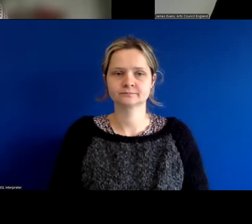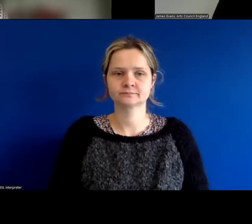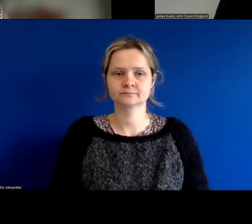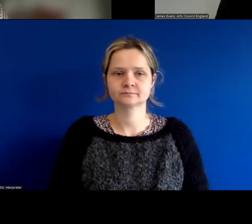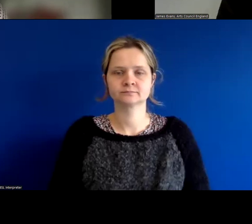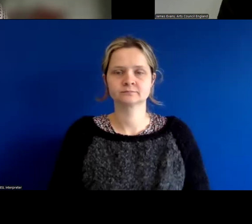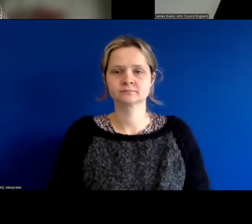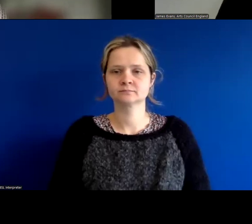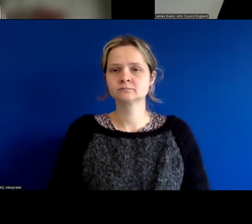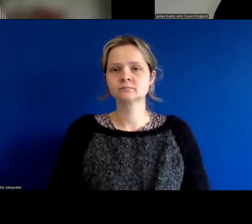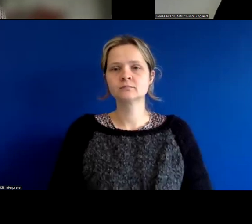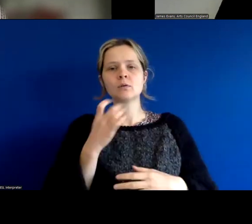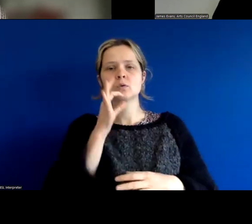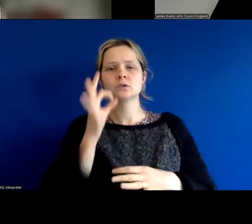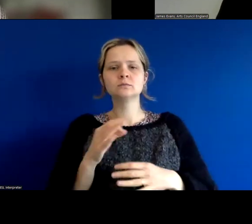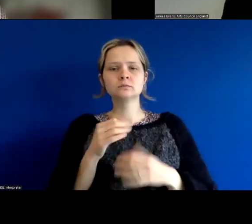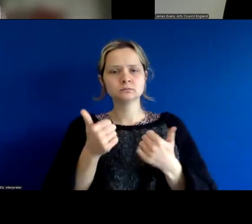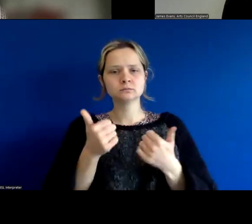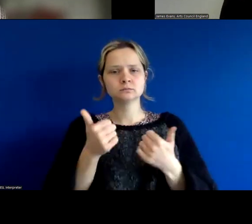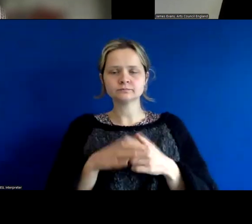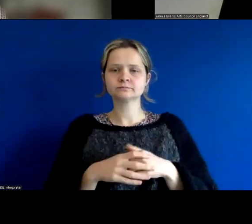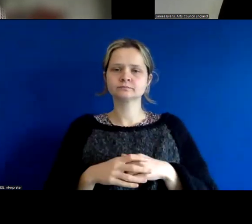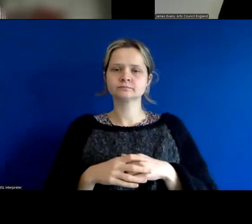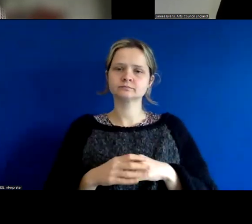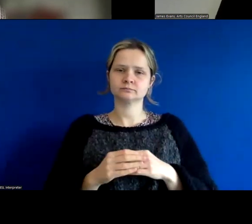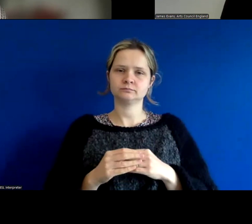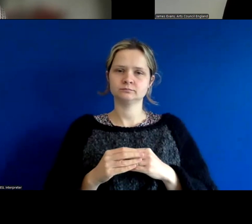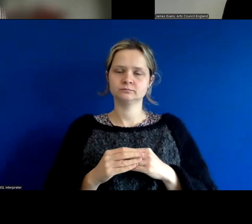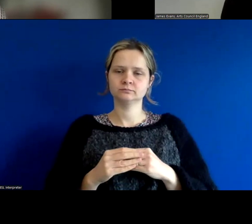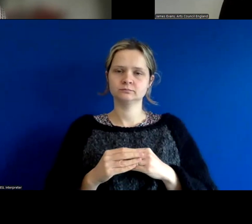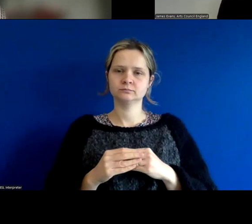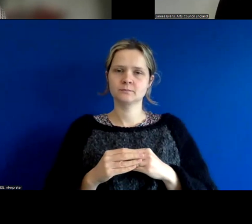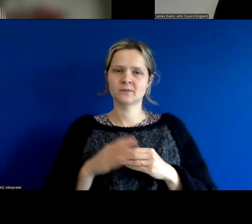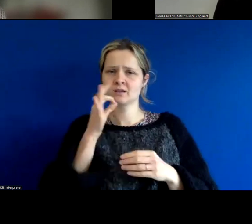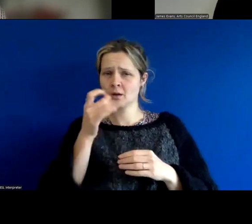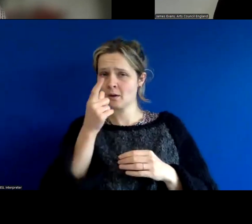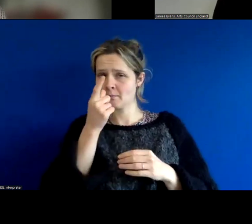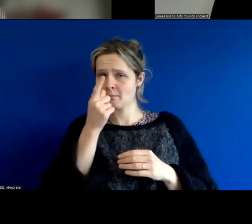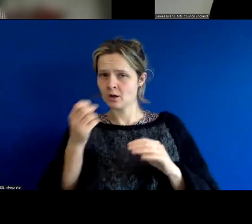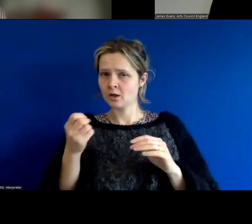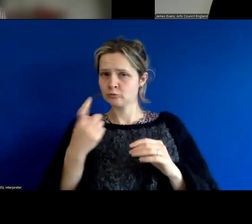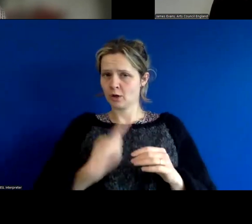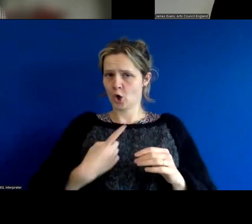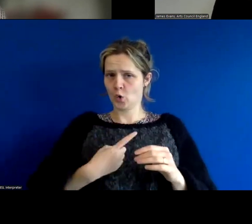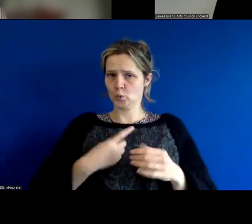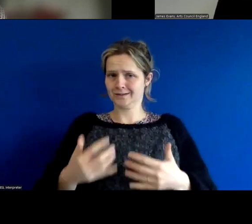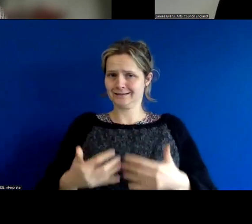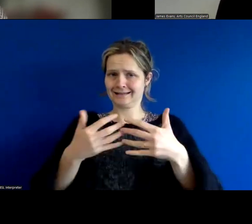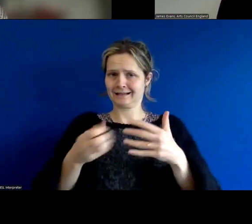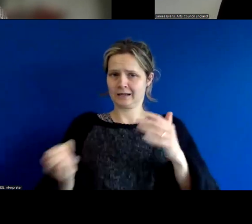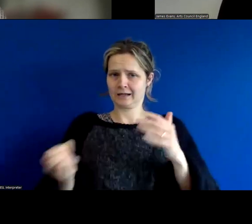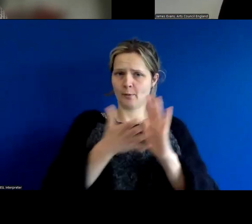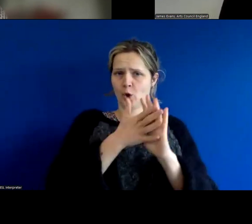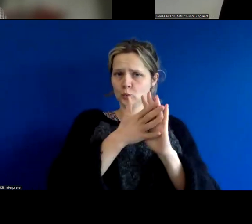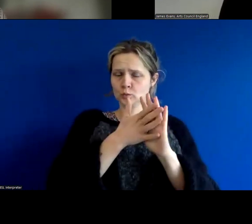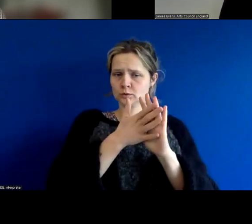One more question, Ria. Okay. Faye's asking if it's possible to upload your own data into the tool.